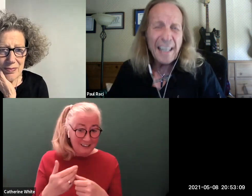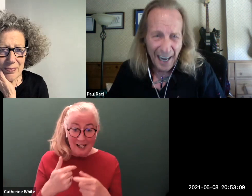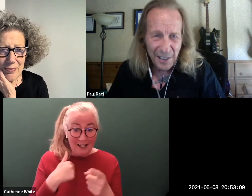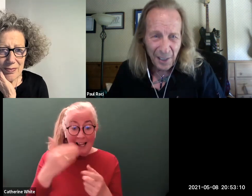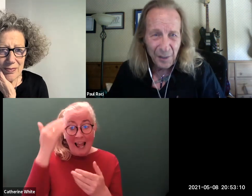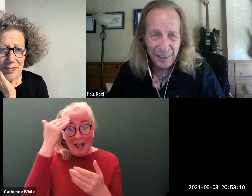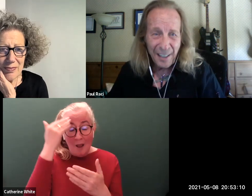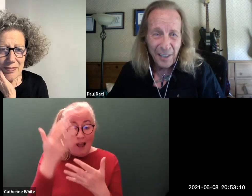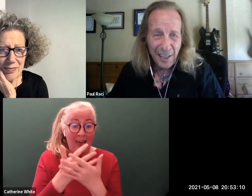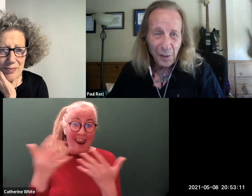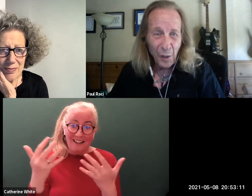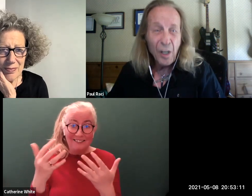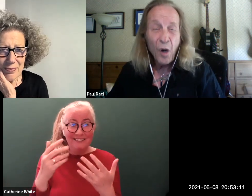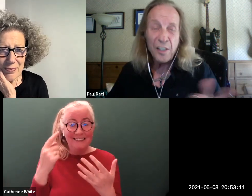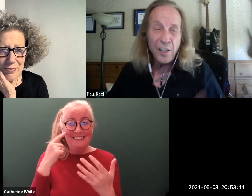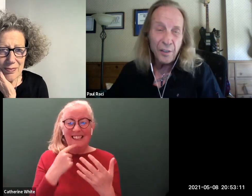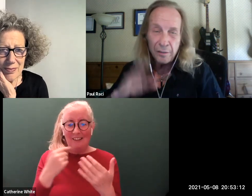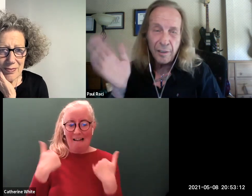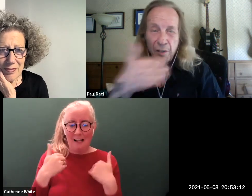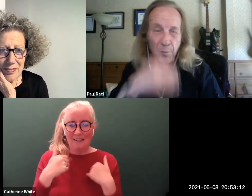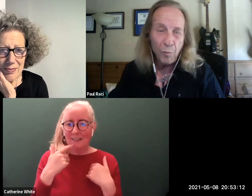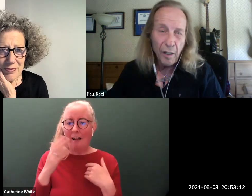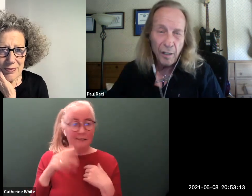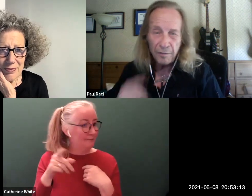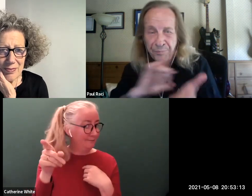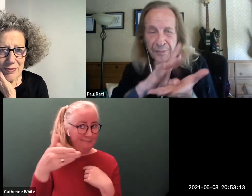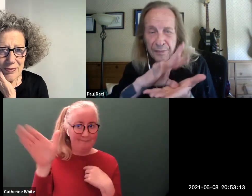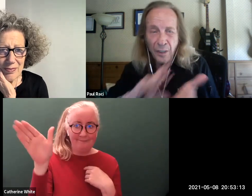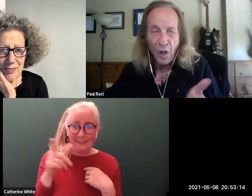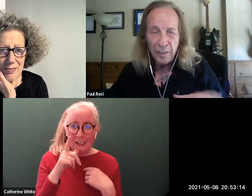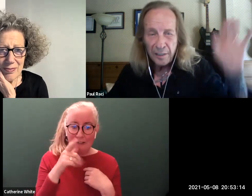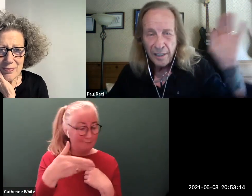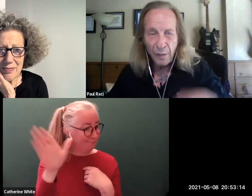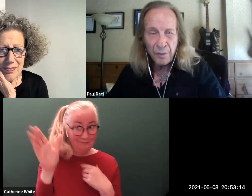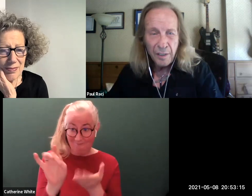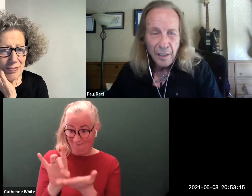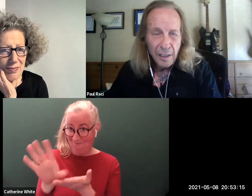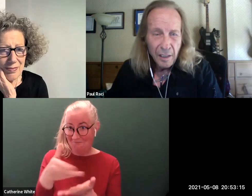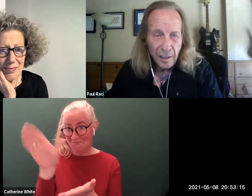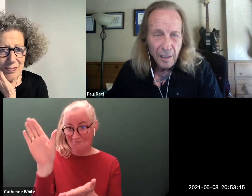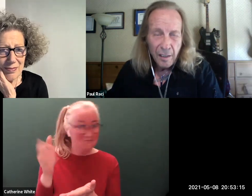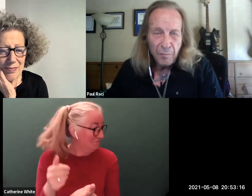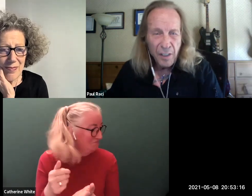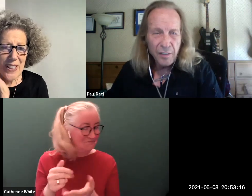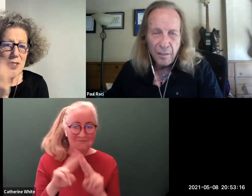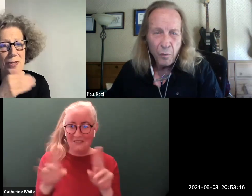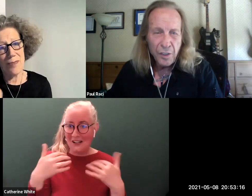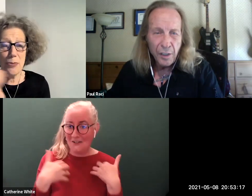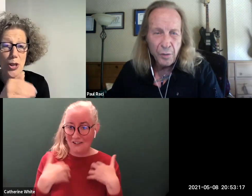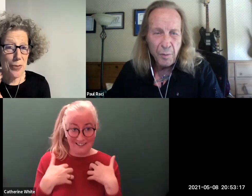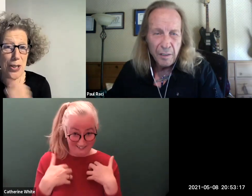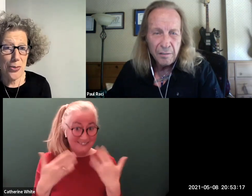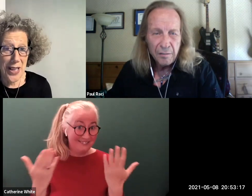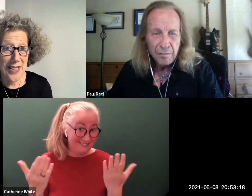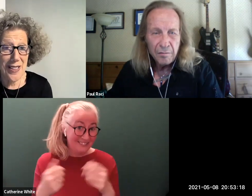lot of guys that are deaf guys that will go, oh, he's hearing, they just blow him right off, gone, he's out, because So what's he going to